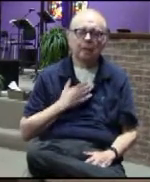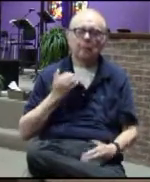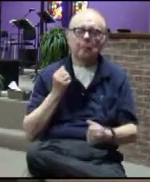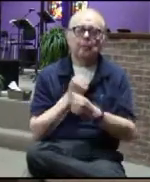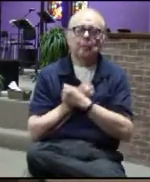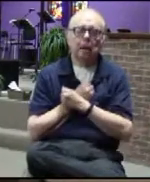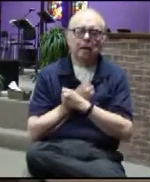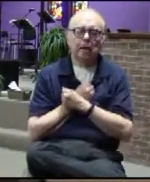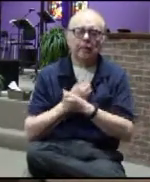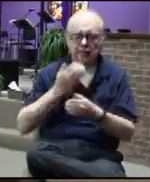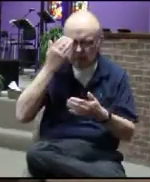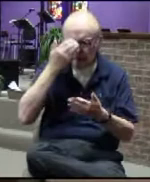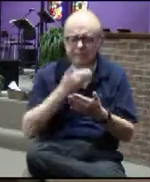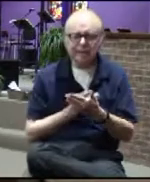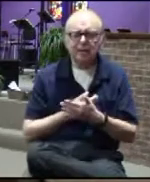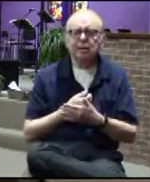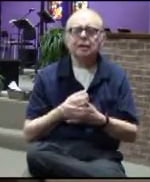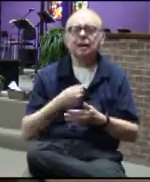son